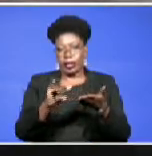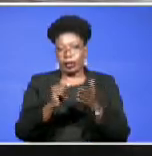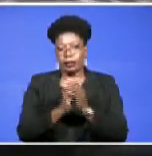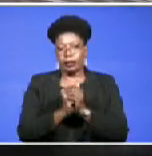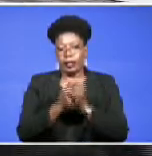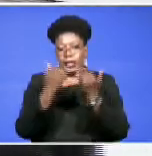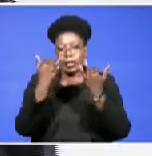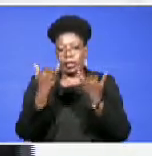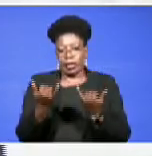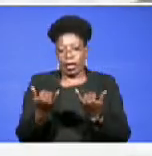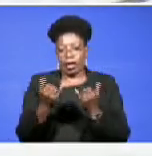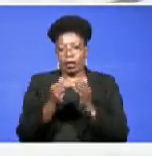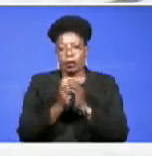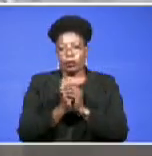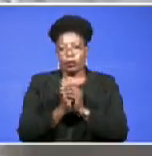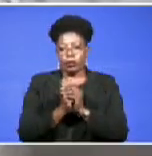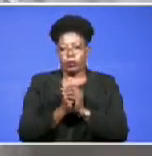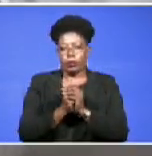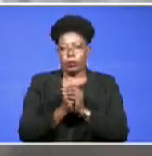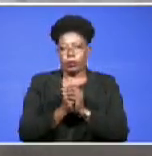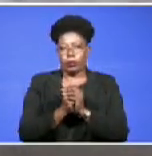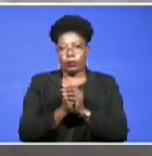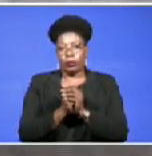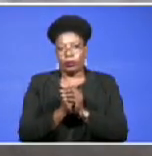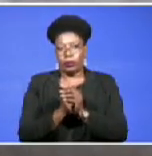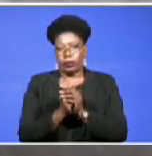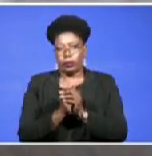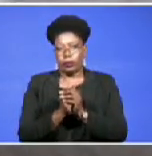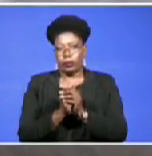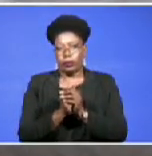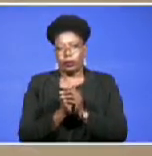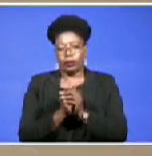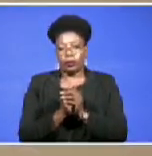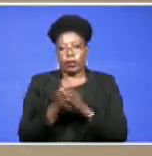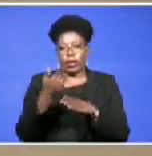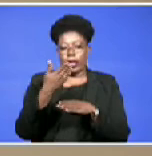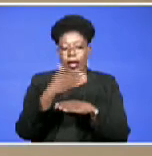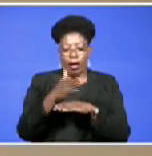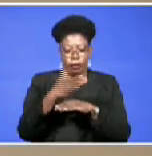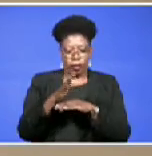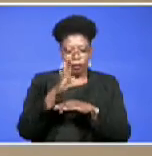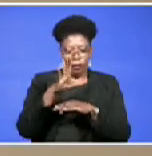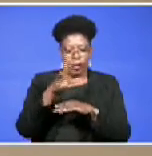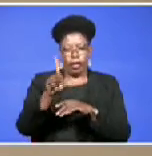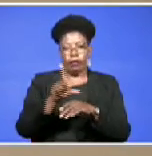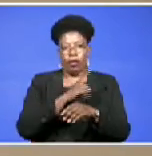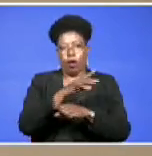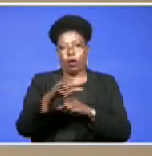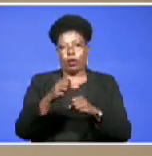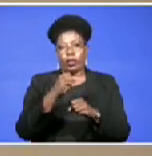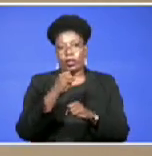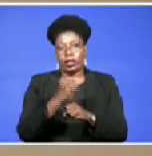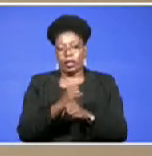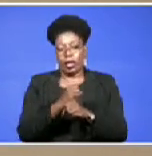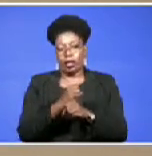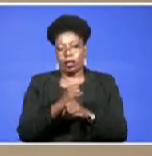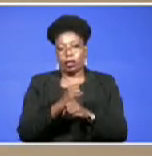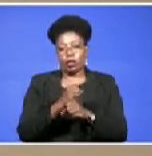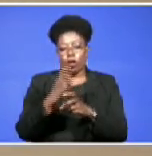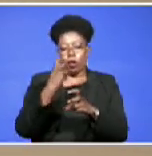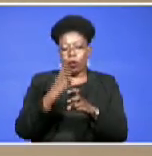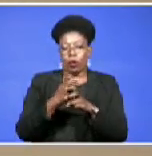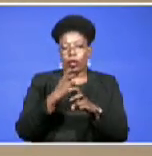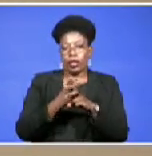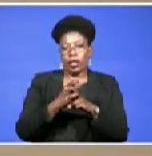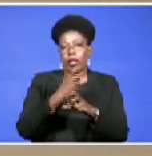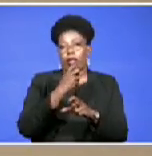he will now await his minor league assignment. After 5 long years of blood, sweat, and tears, working hard,